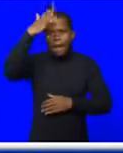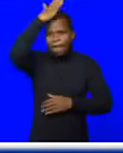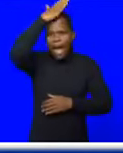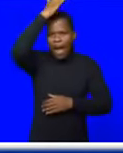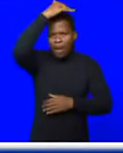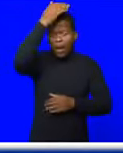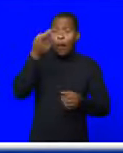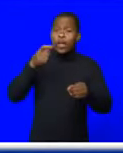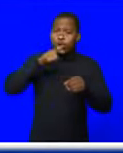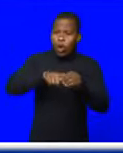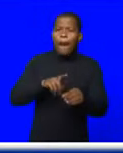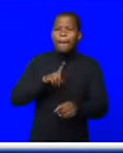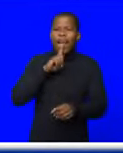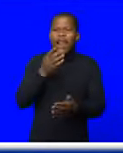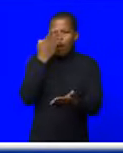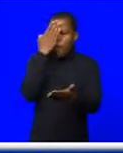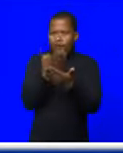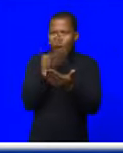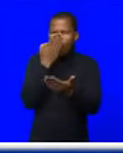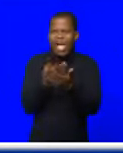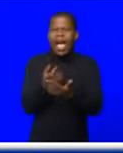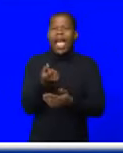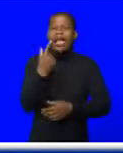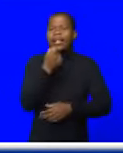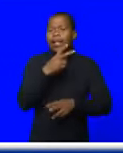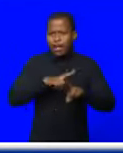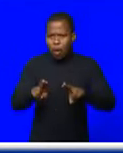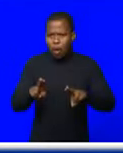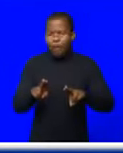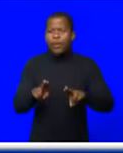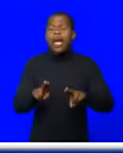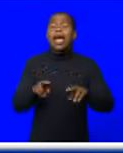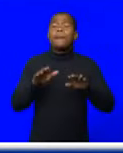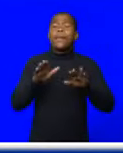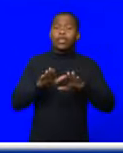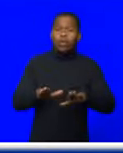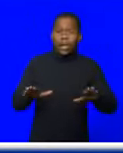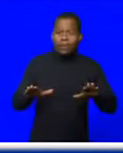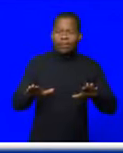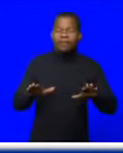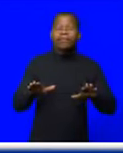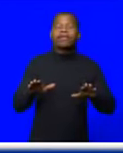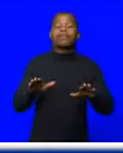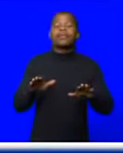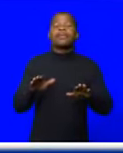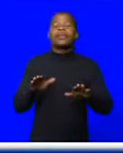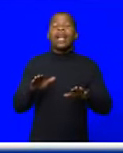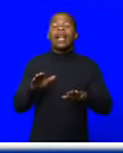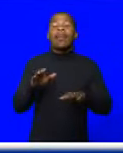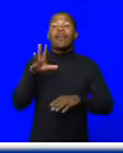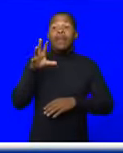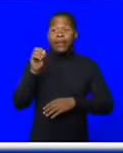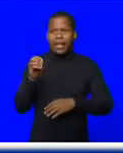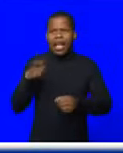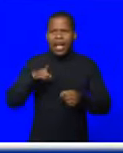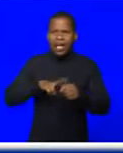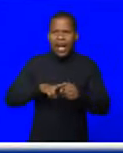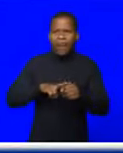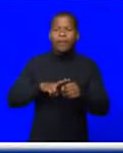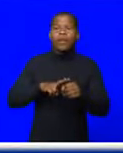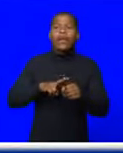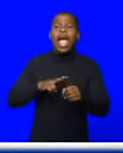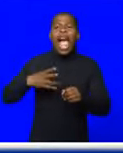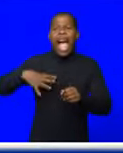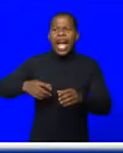msebenzi bokuthi ungenele abafundi labangemashumi lasihlanu labahambe embili lomunye walabafundi kube sisebenzisa lo msakato Oscar